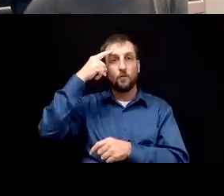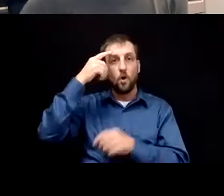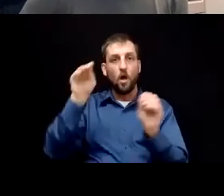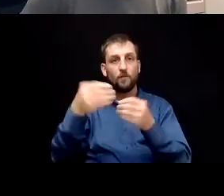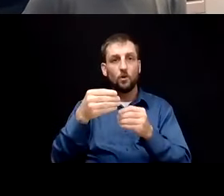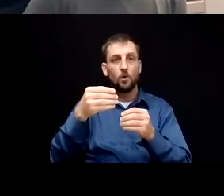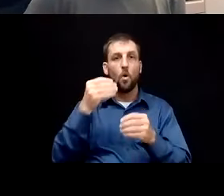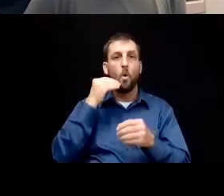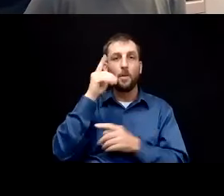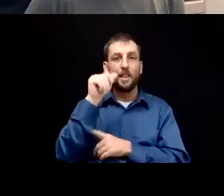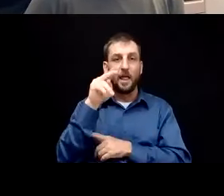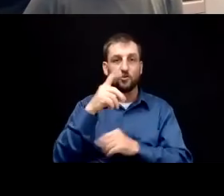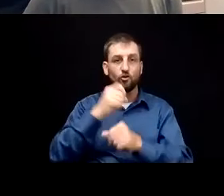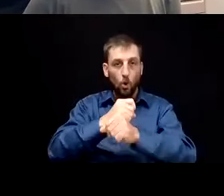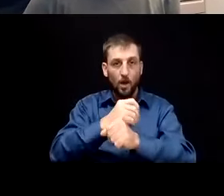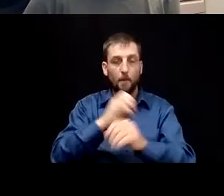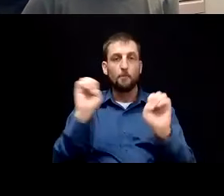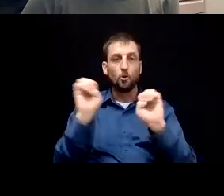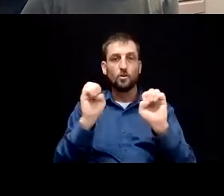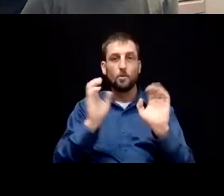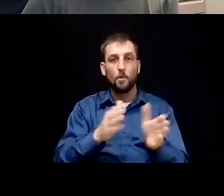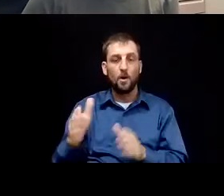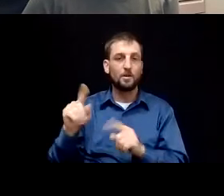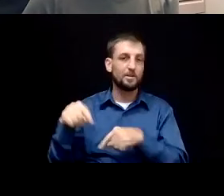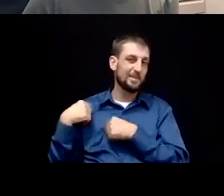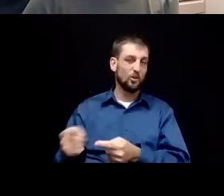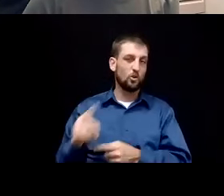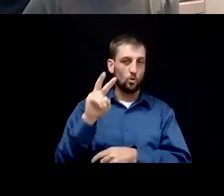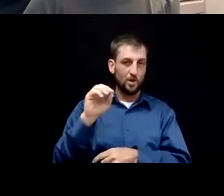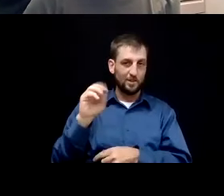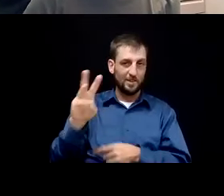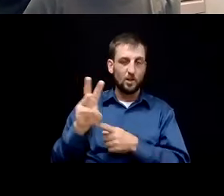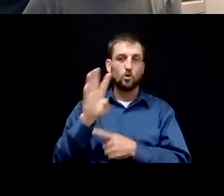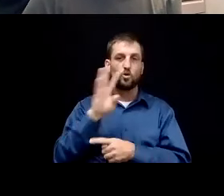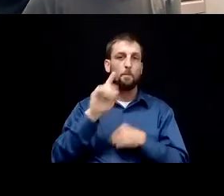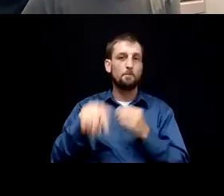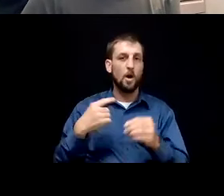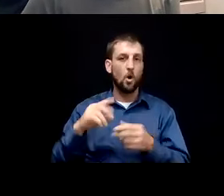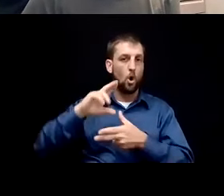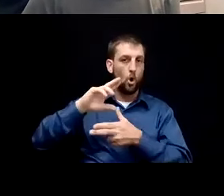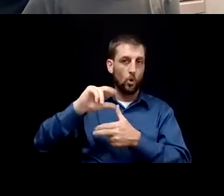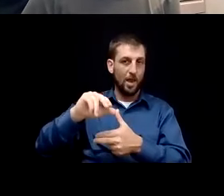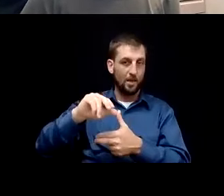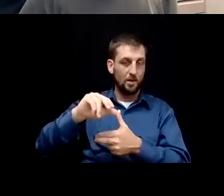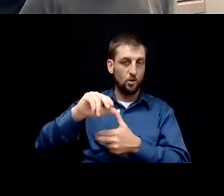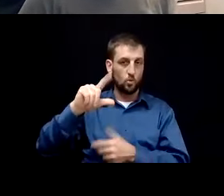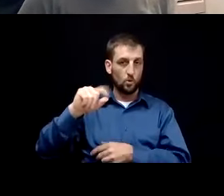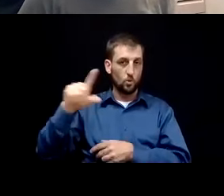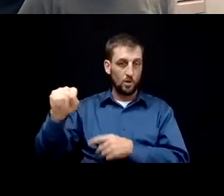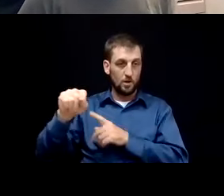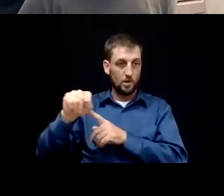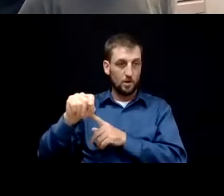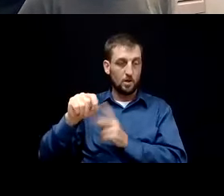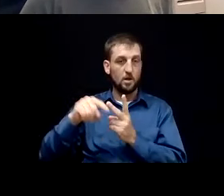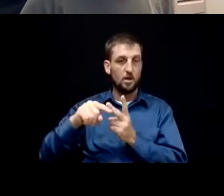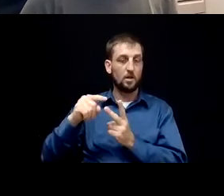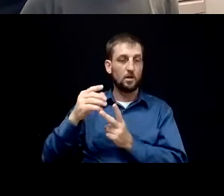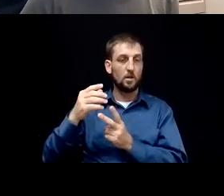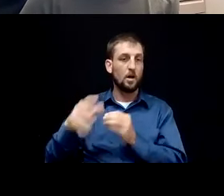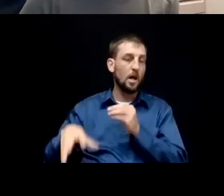here since 2006, and we're going to talk a little bit about hurricane season 2020 and some of the additional planning